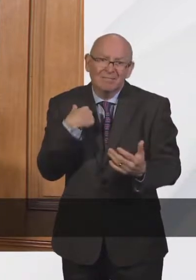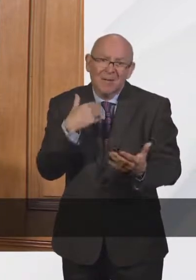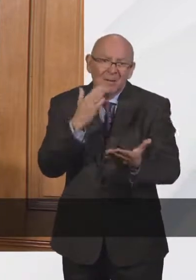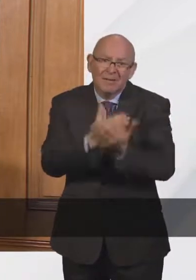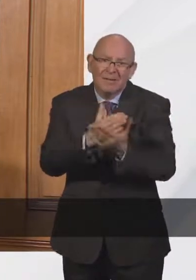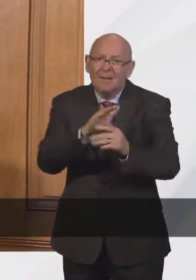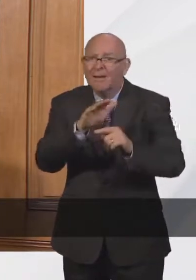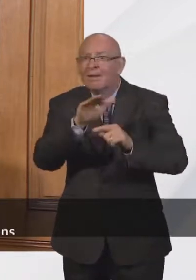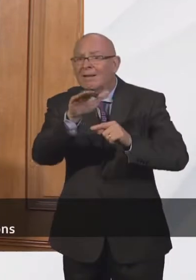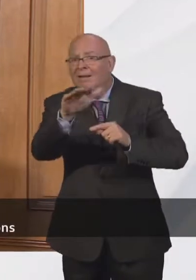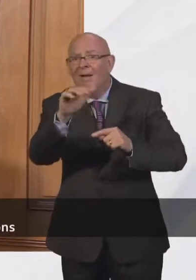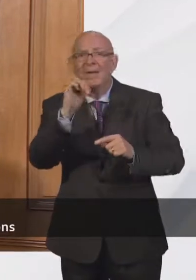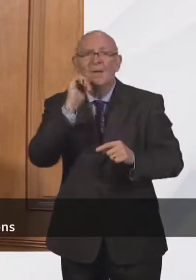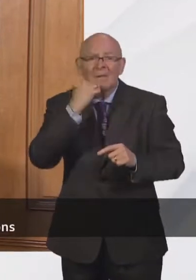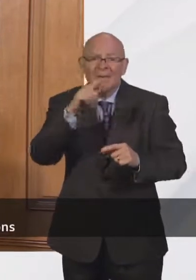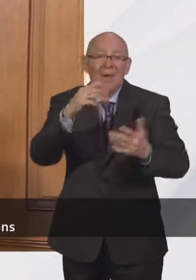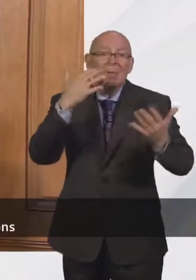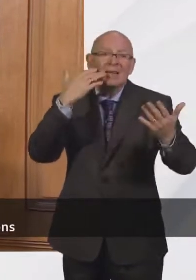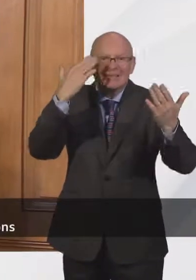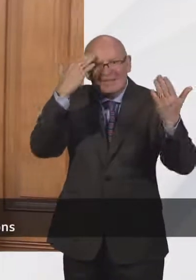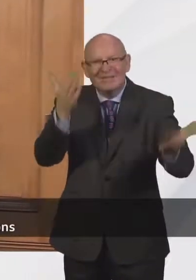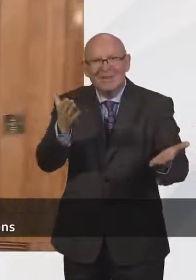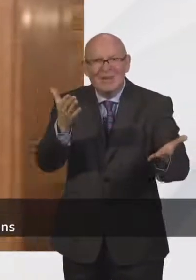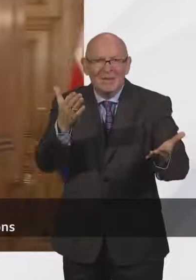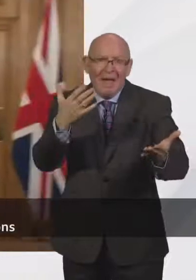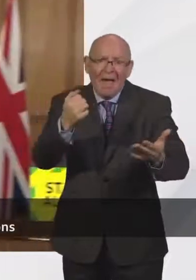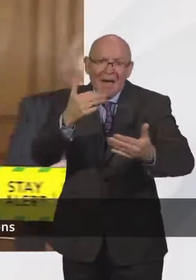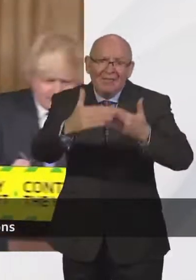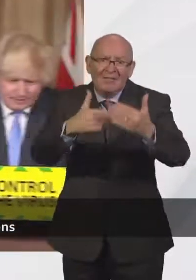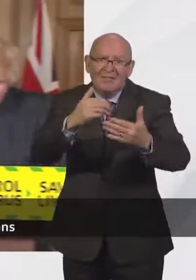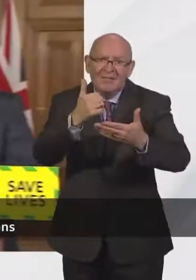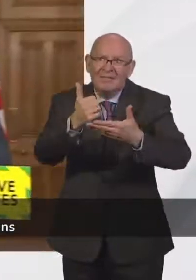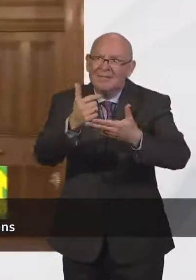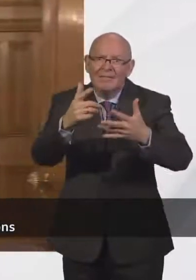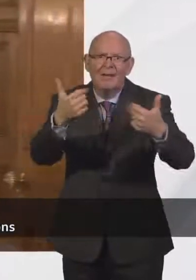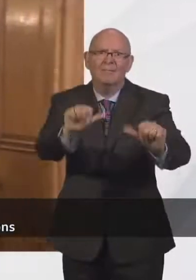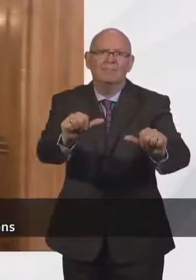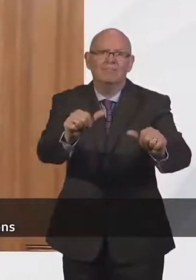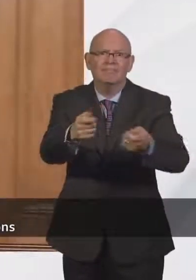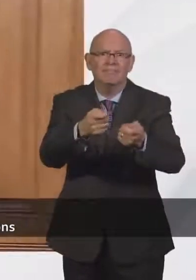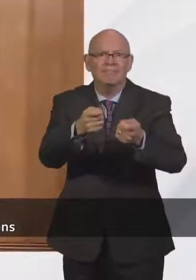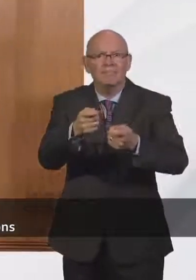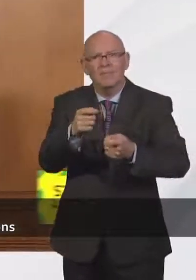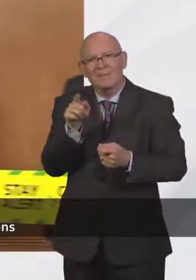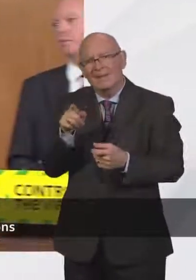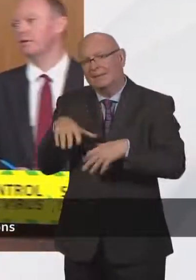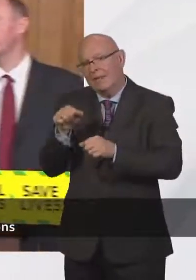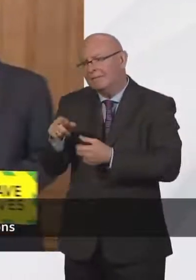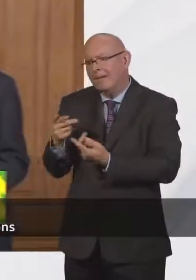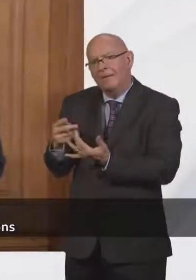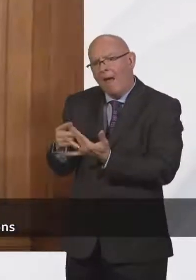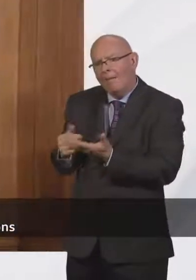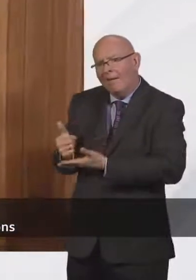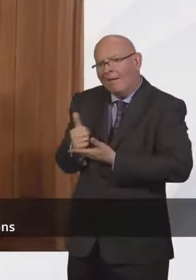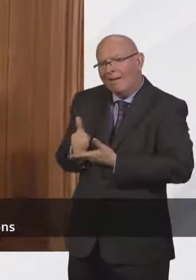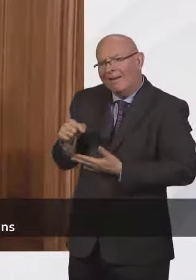we just need to wait. I'm afraid it's a game of patience. If I could, so I would be surprised and delighted if we